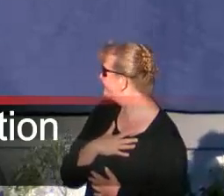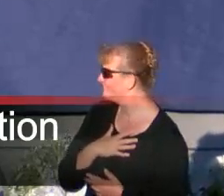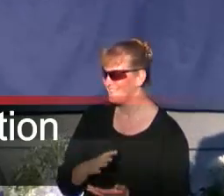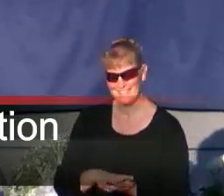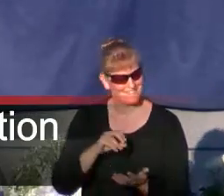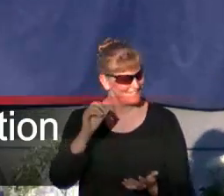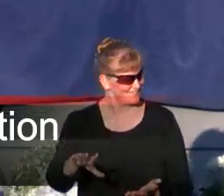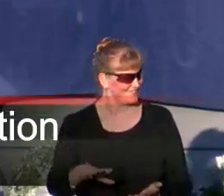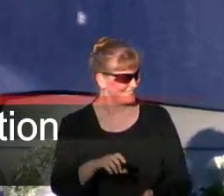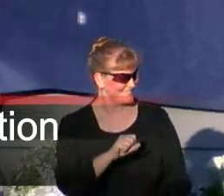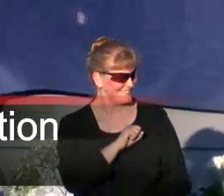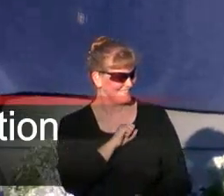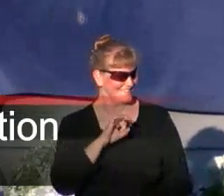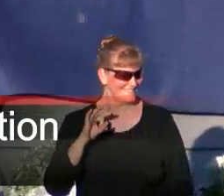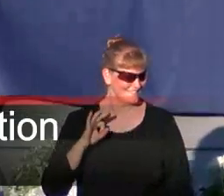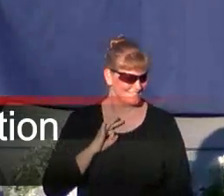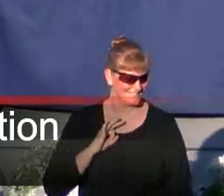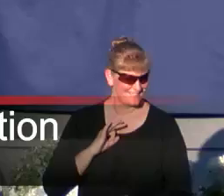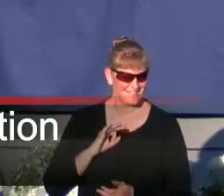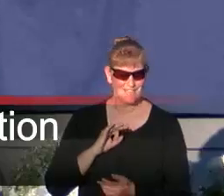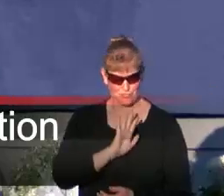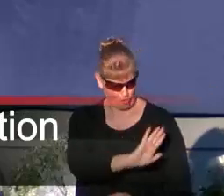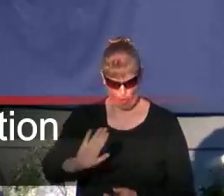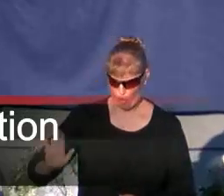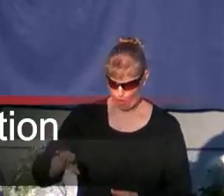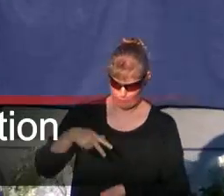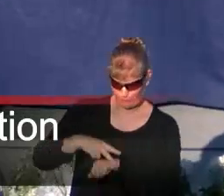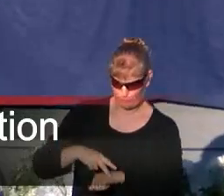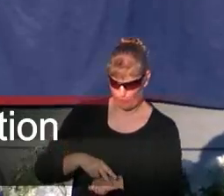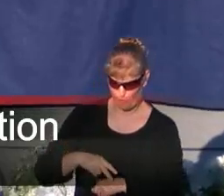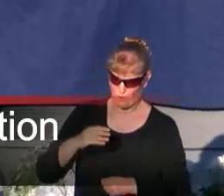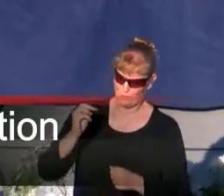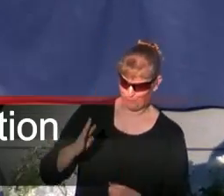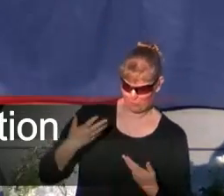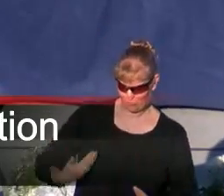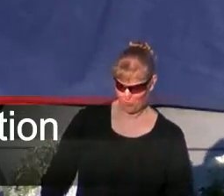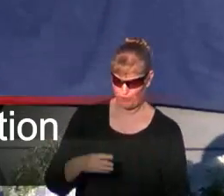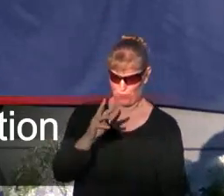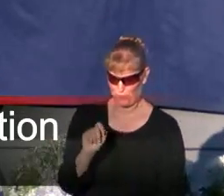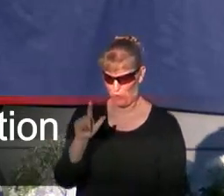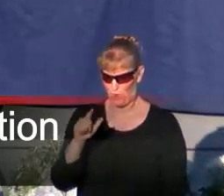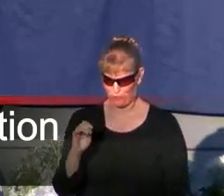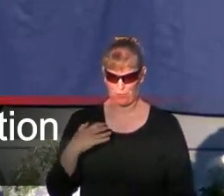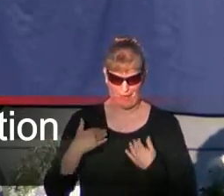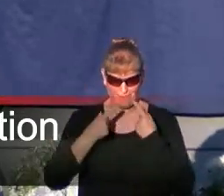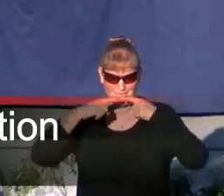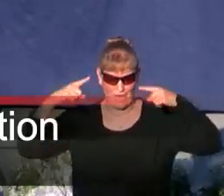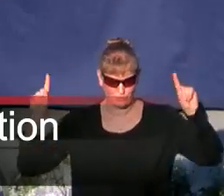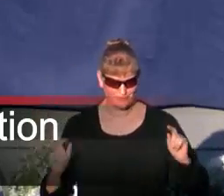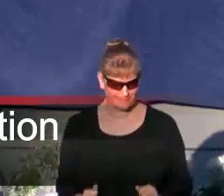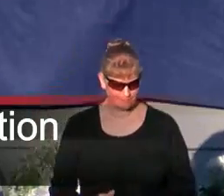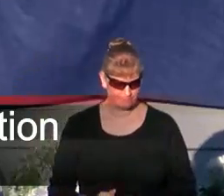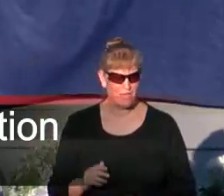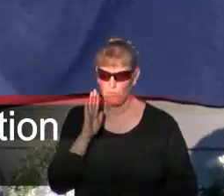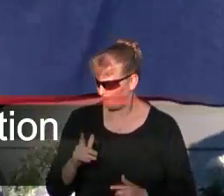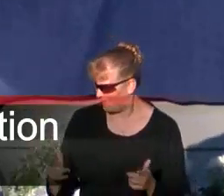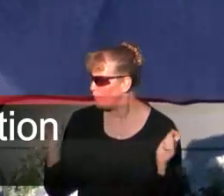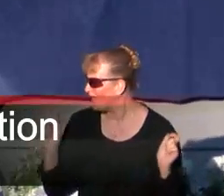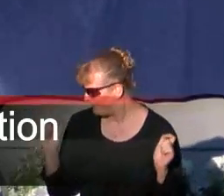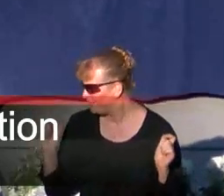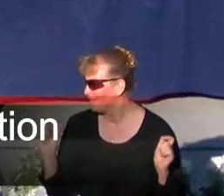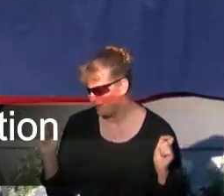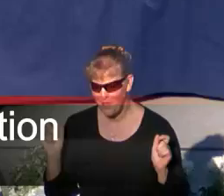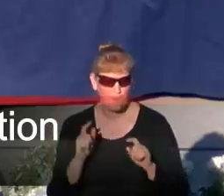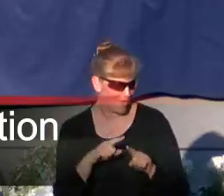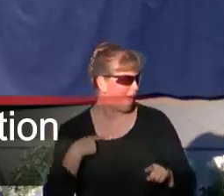Students, staff, this is your principal, Mr. Walwart. I have some announcements that's going to be really quick,